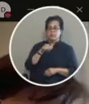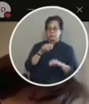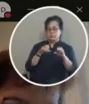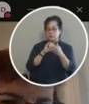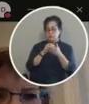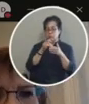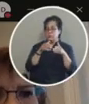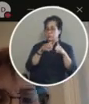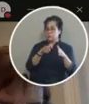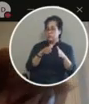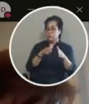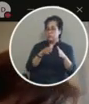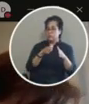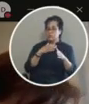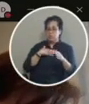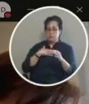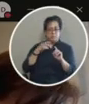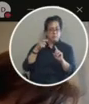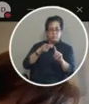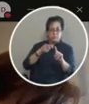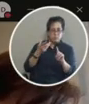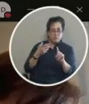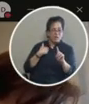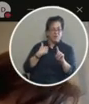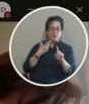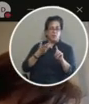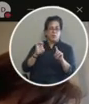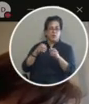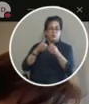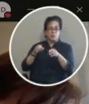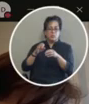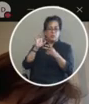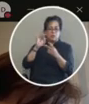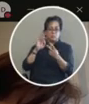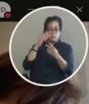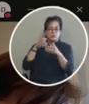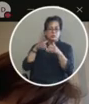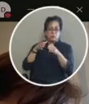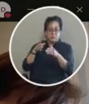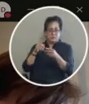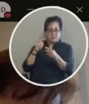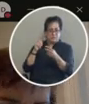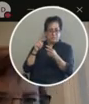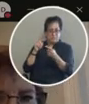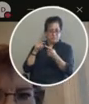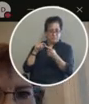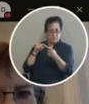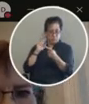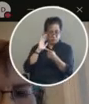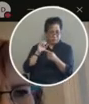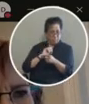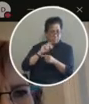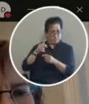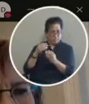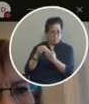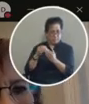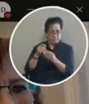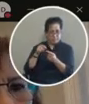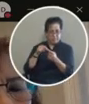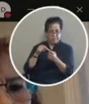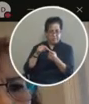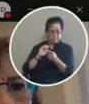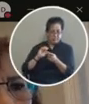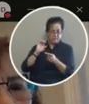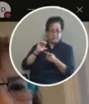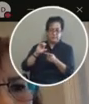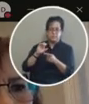streets. My point is that I don't want to lose the option for streets, so that's why I'm going to put it back. I'm making a motion to put it back